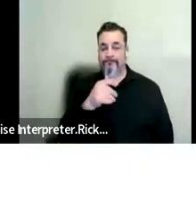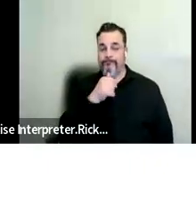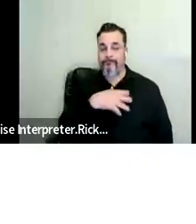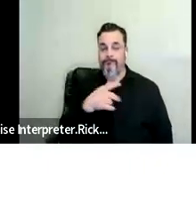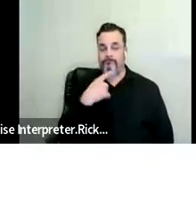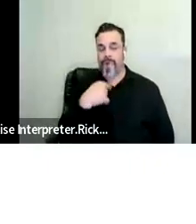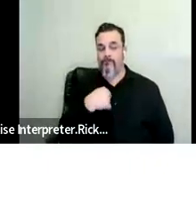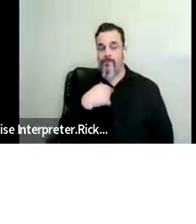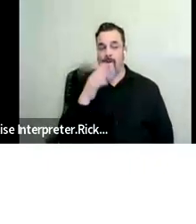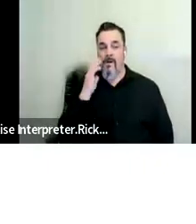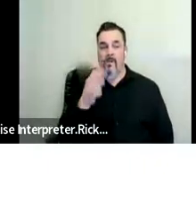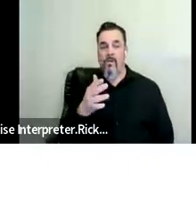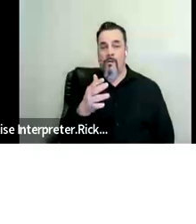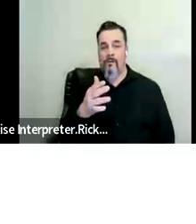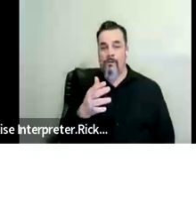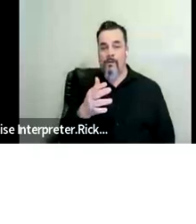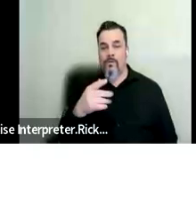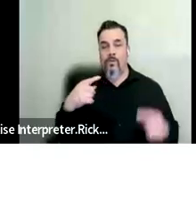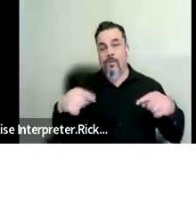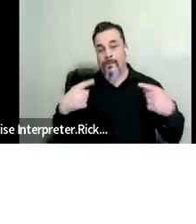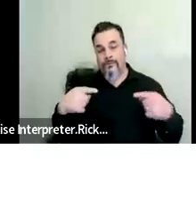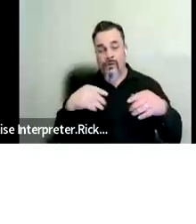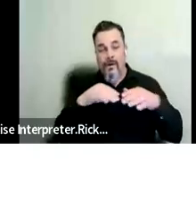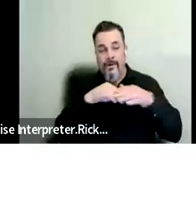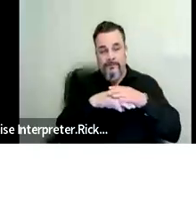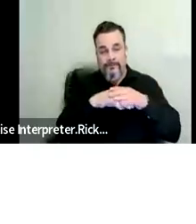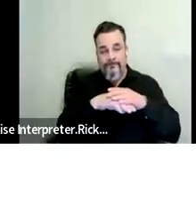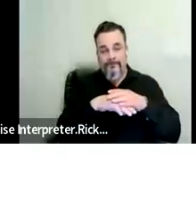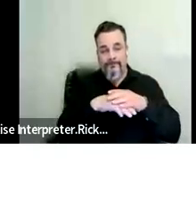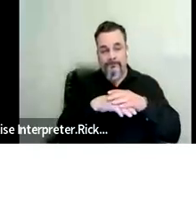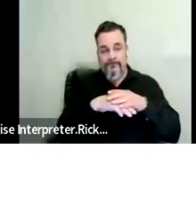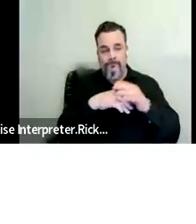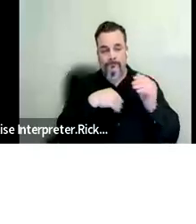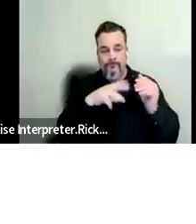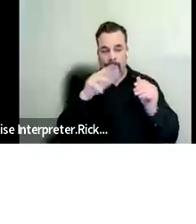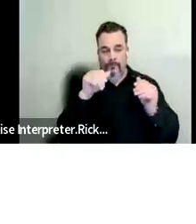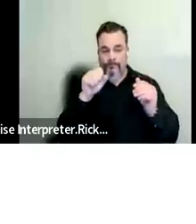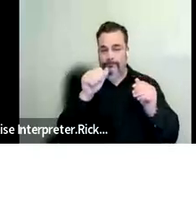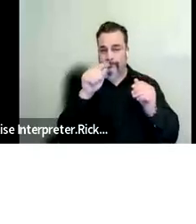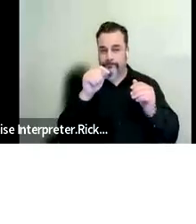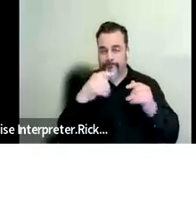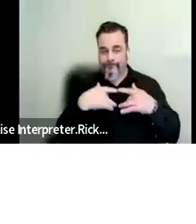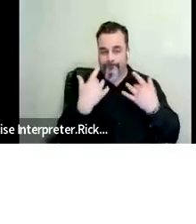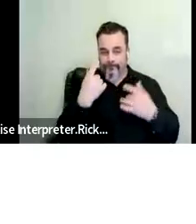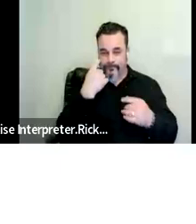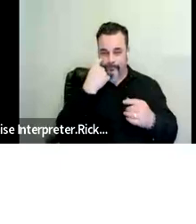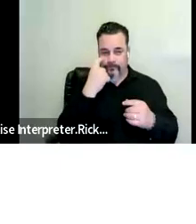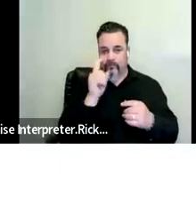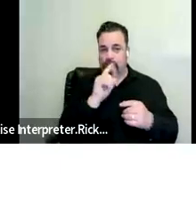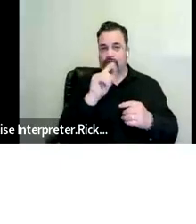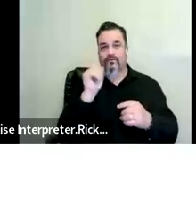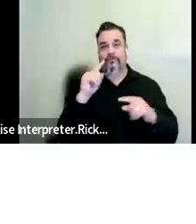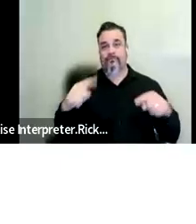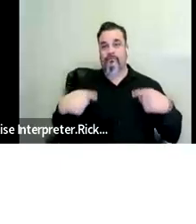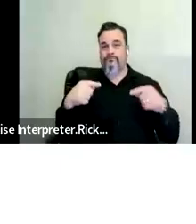I would wheelchair access. I was at an event recently where the only place the wheelchair